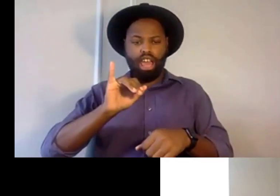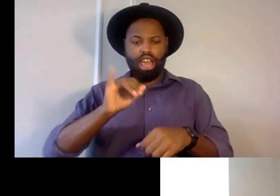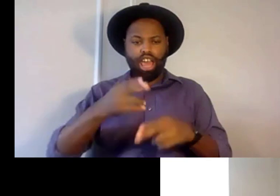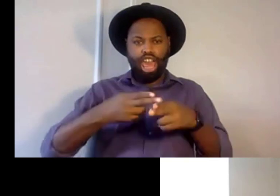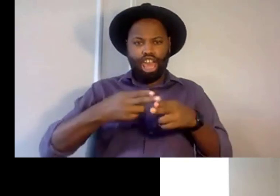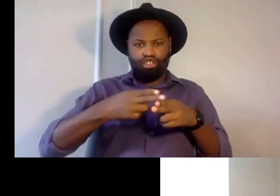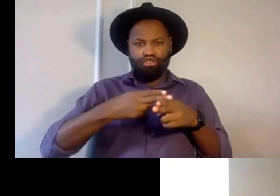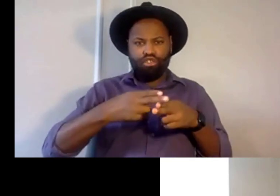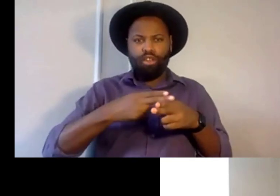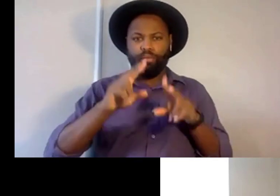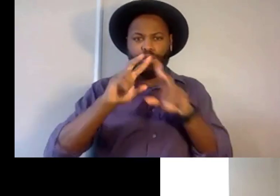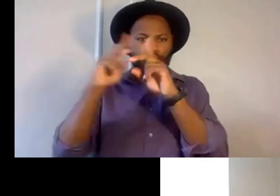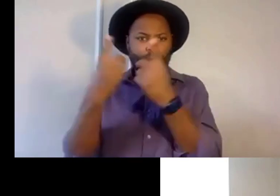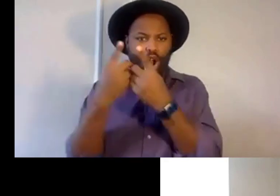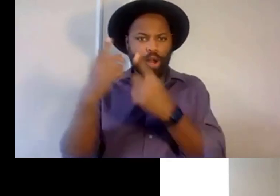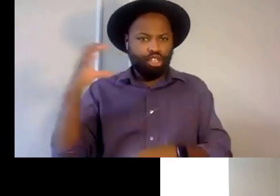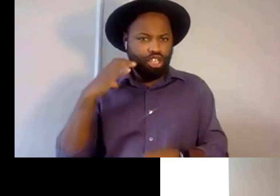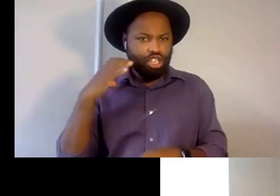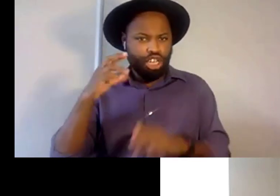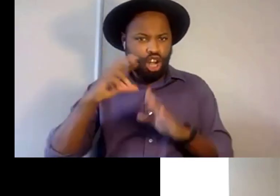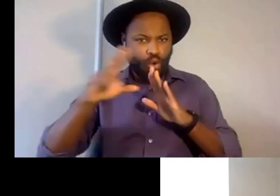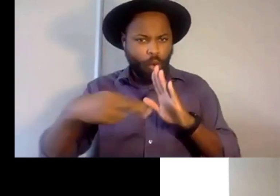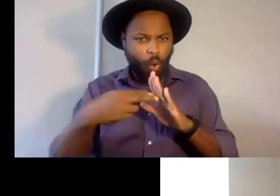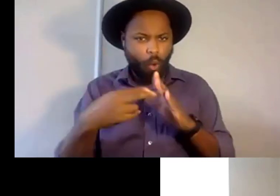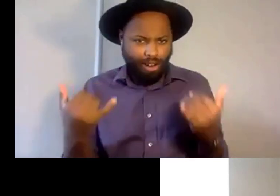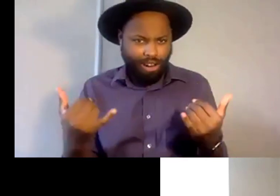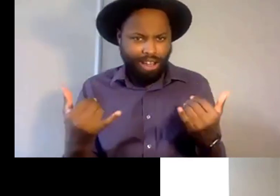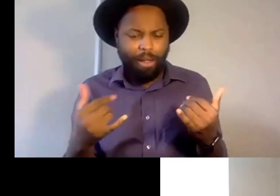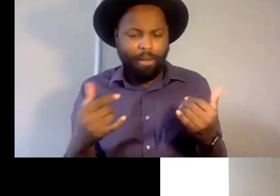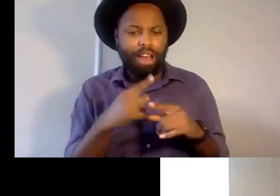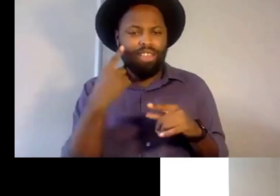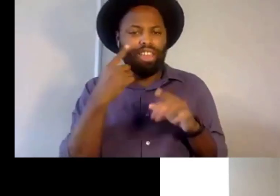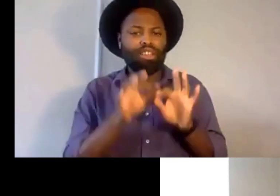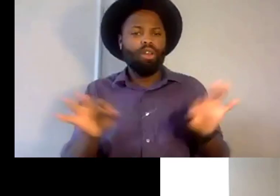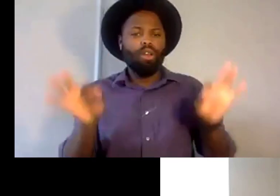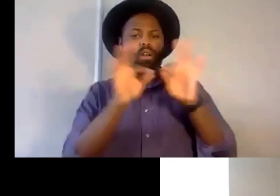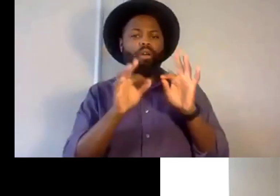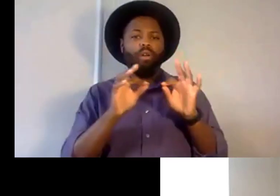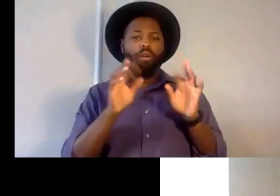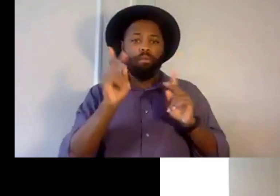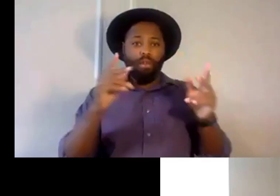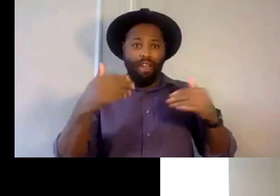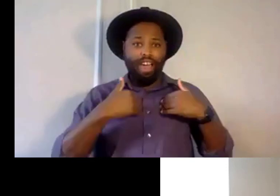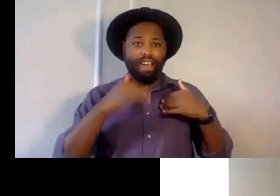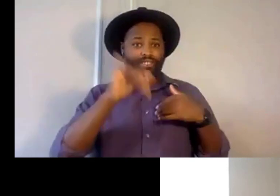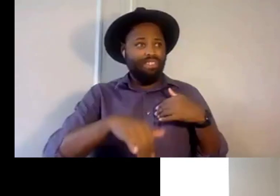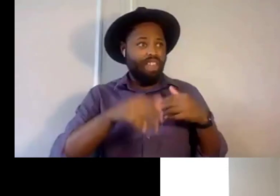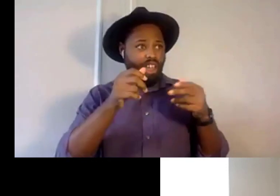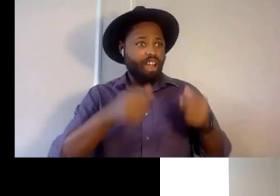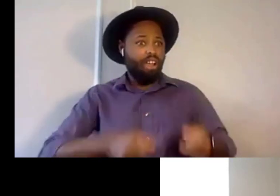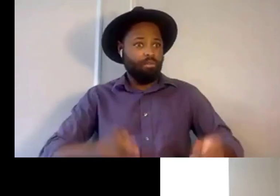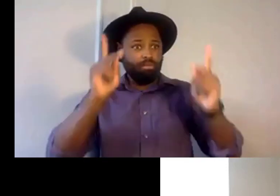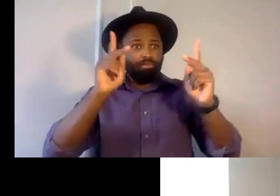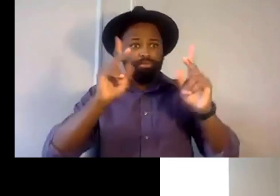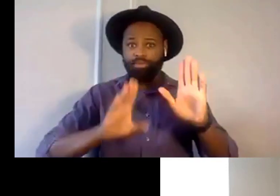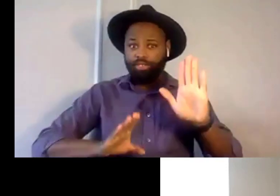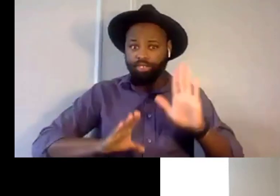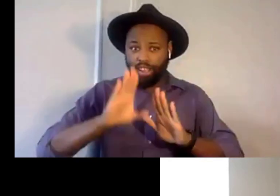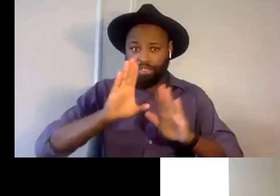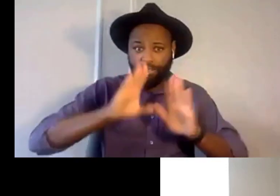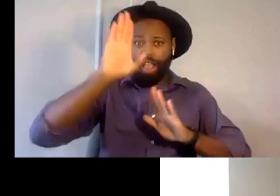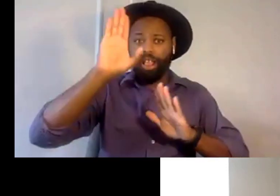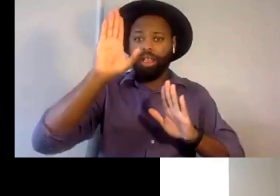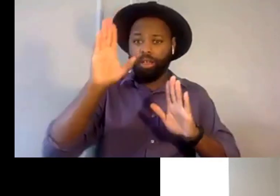and I think it's really important to give people the opportunity to develop and to grow. And we did not